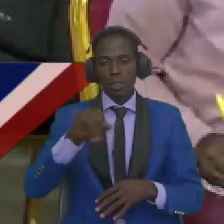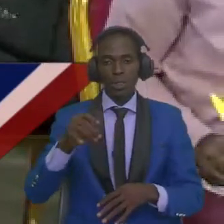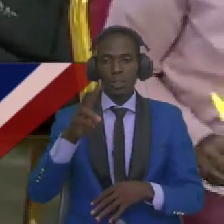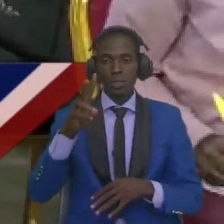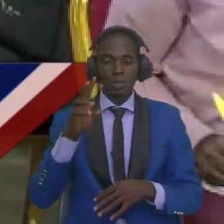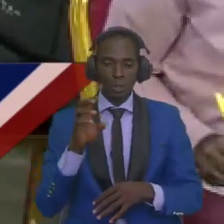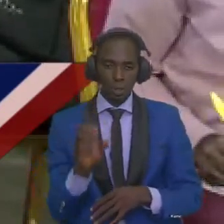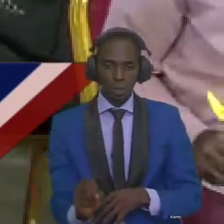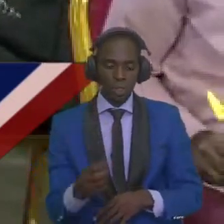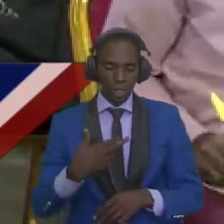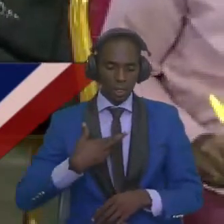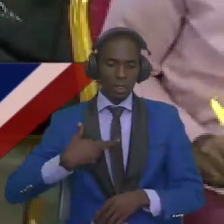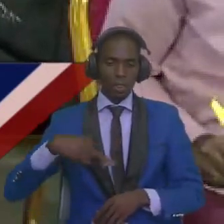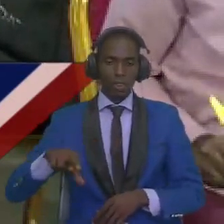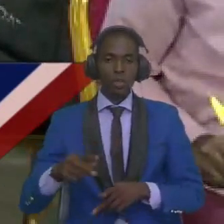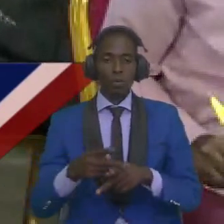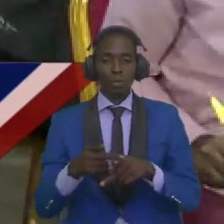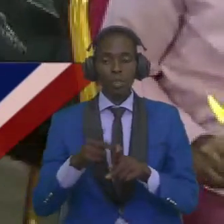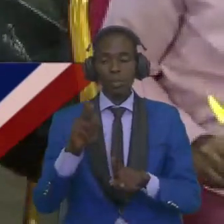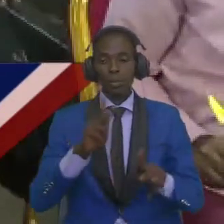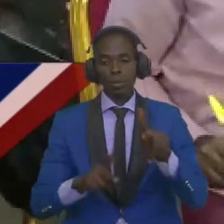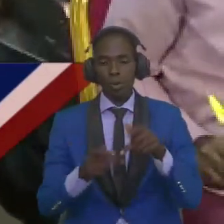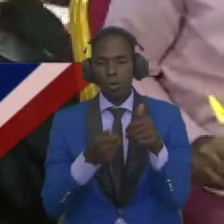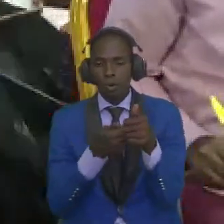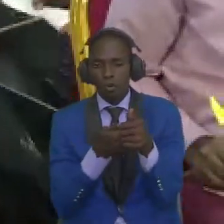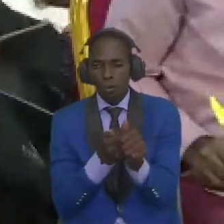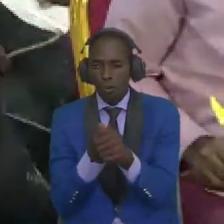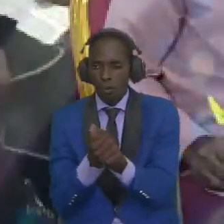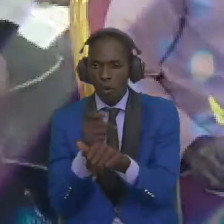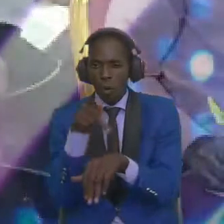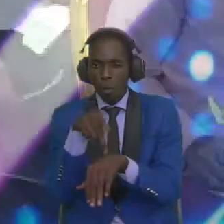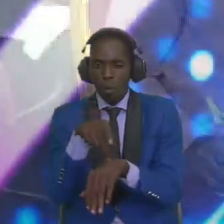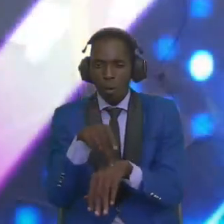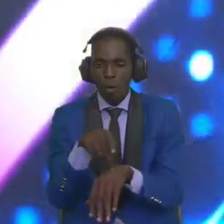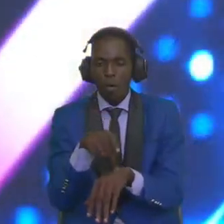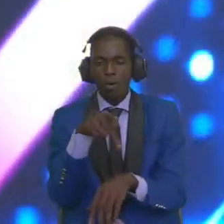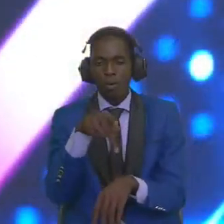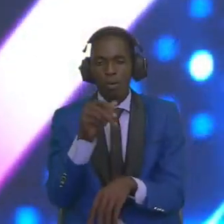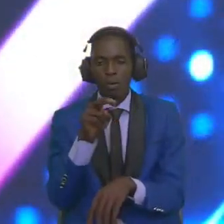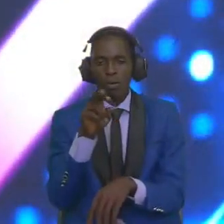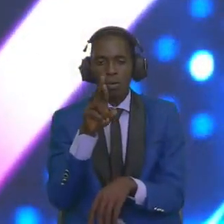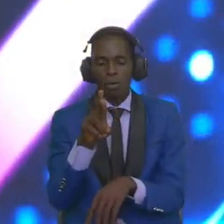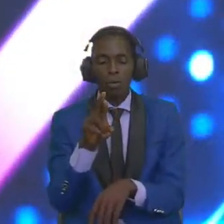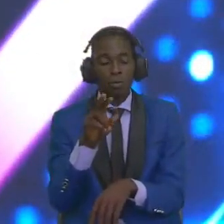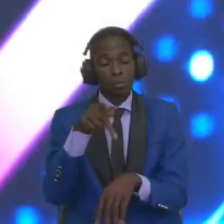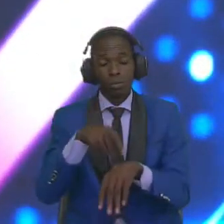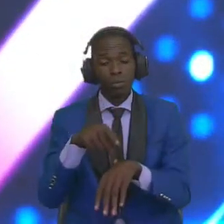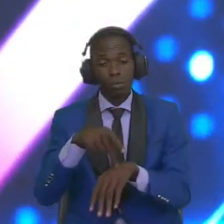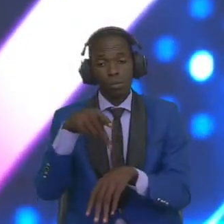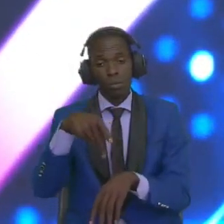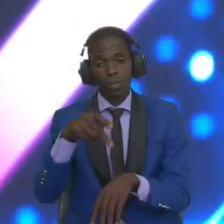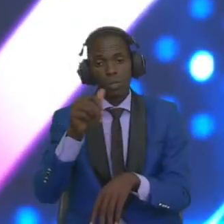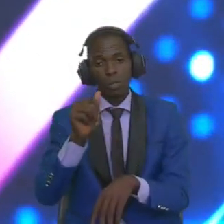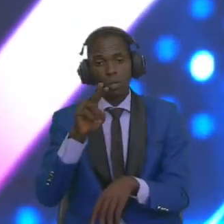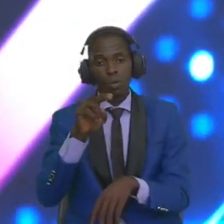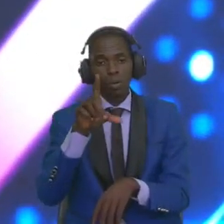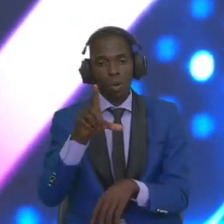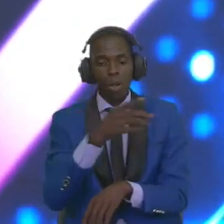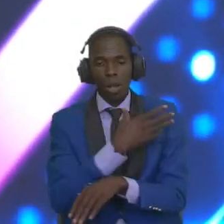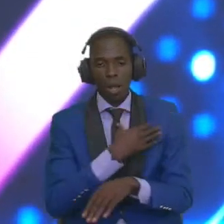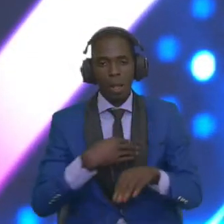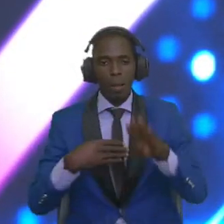proselytes followed Paul and Barnabas, who, speaking to them,